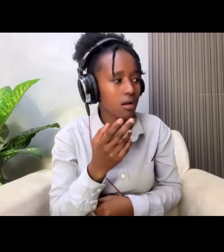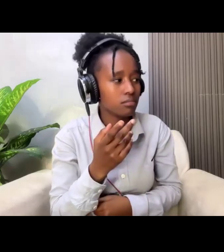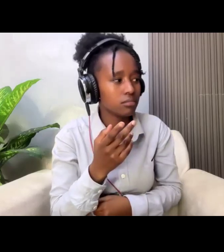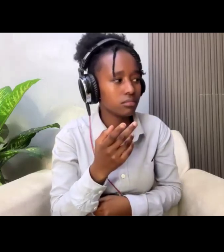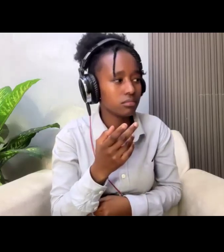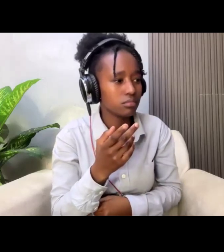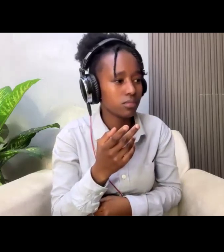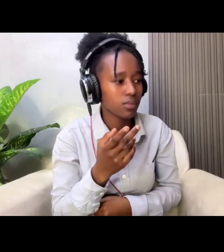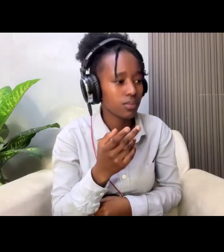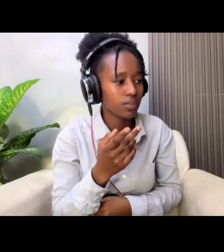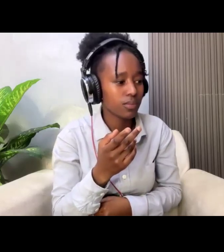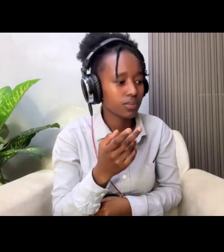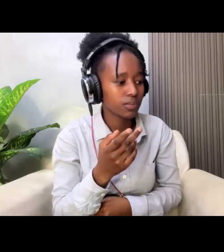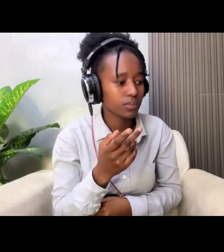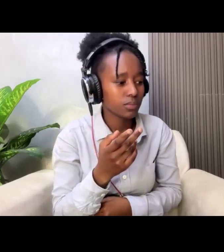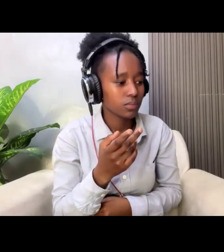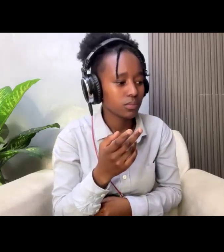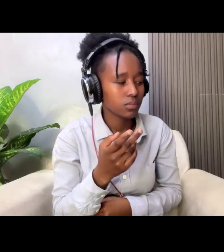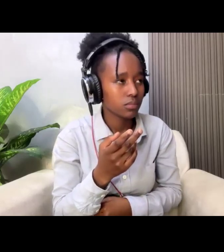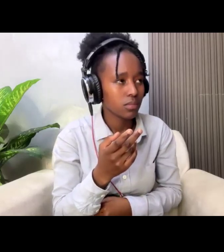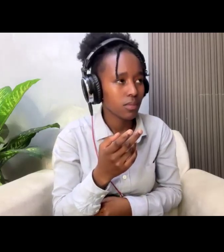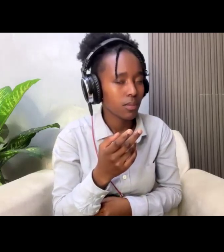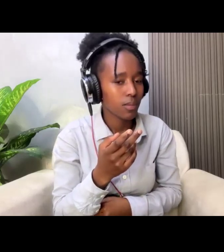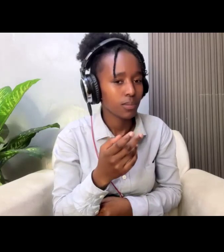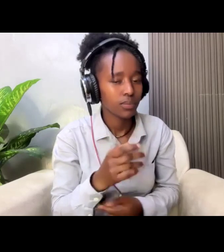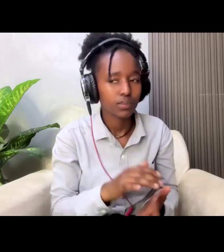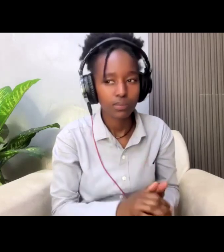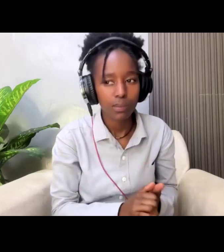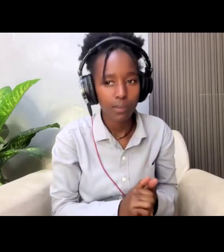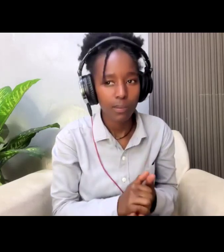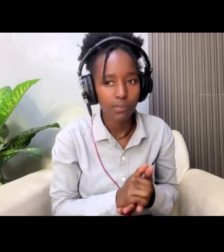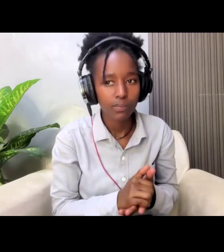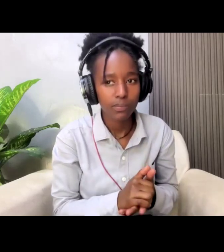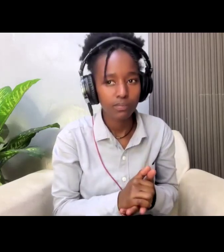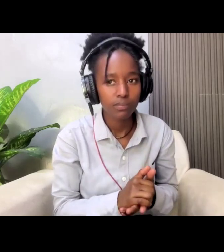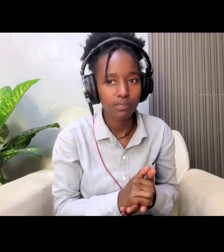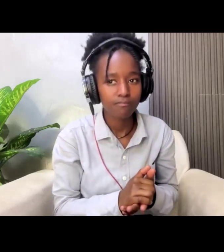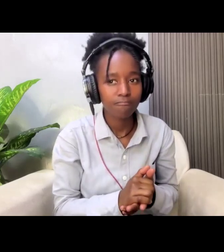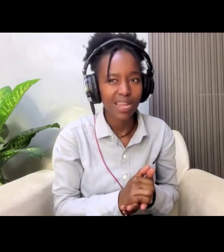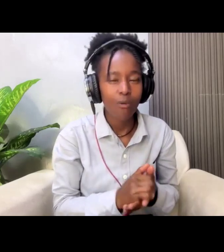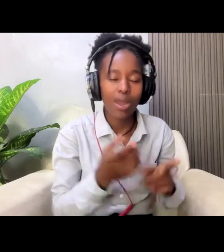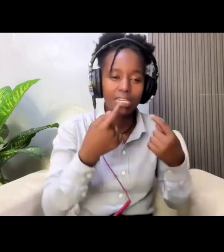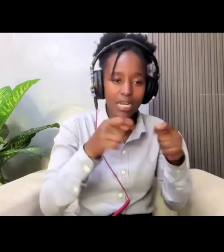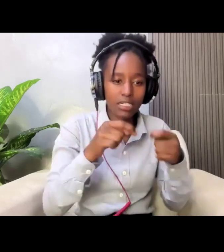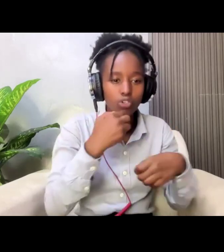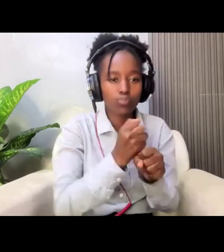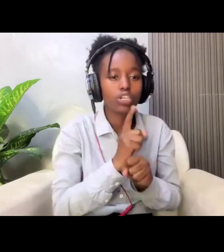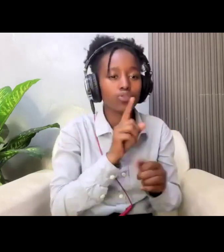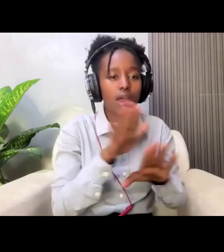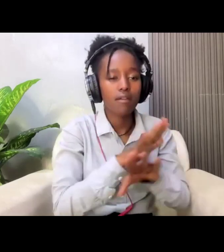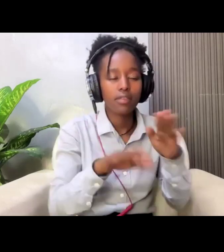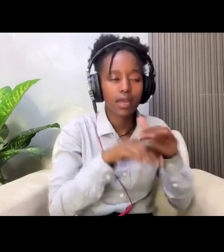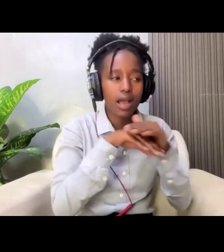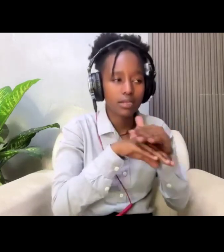university because we were college before. And I'm studying human services with a minor in